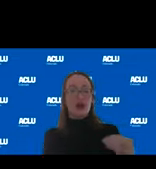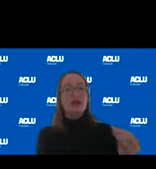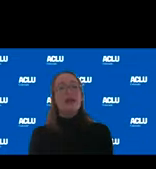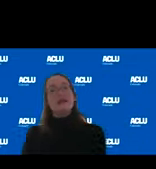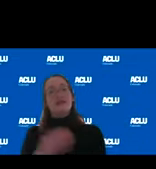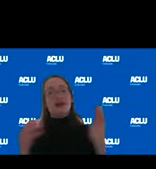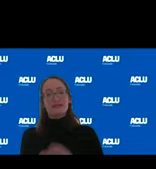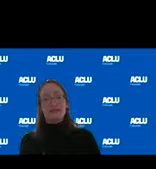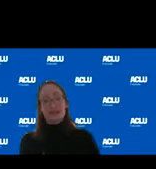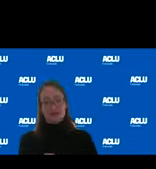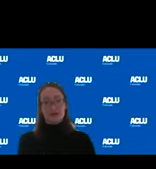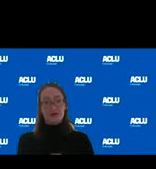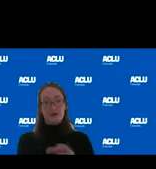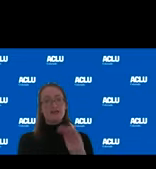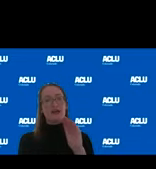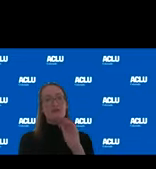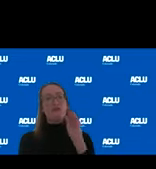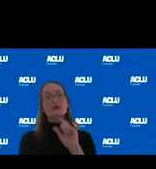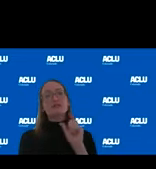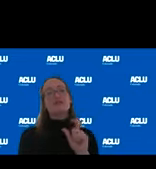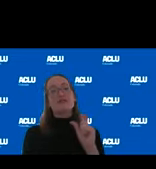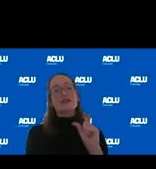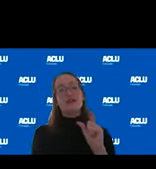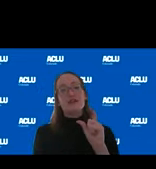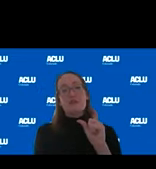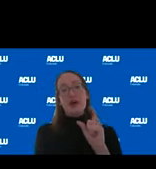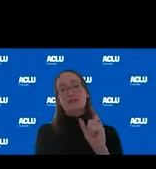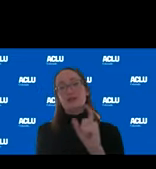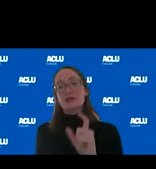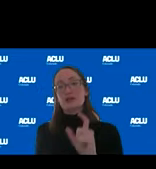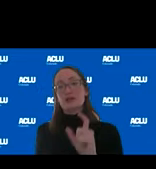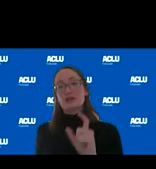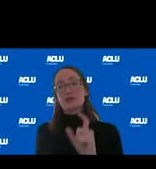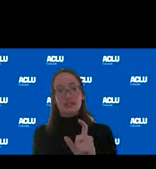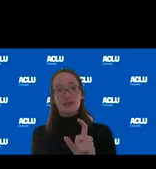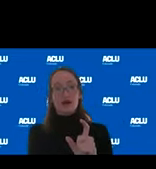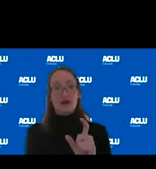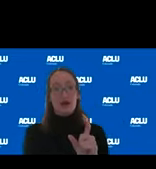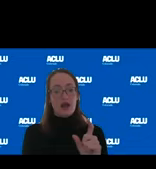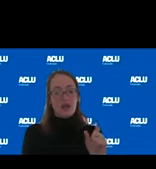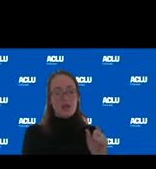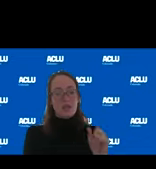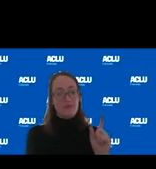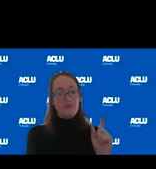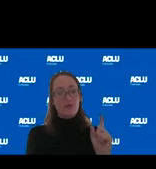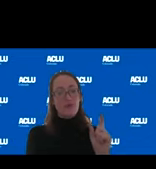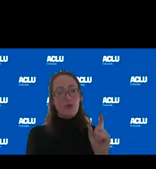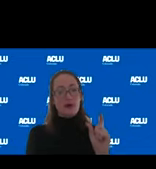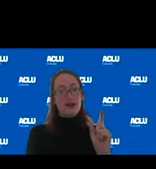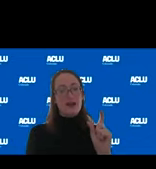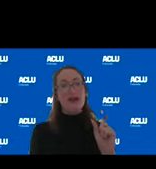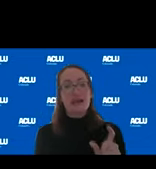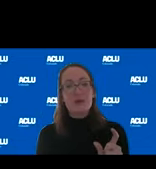saw in the last election cycle is that most of the ballots that were getting rejected were